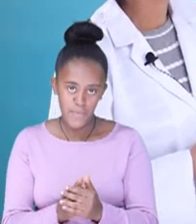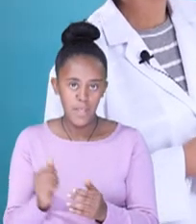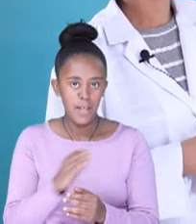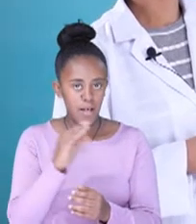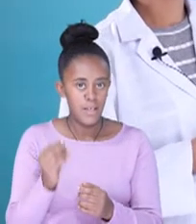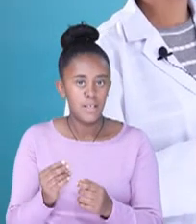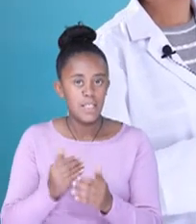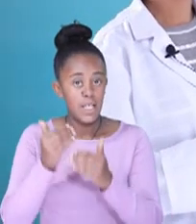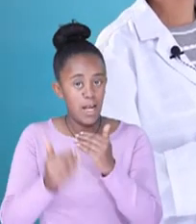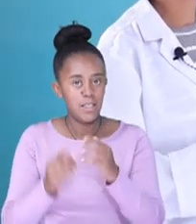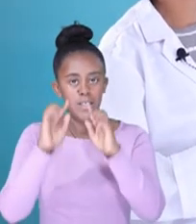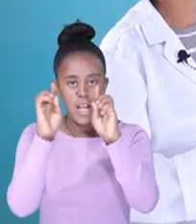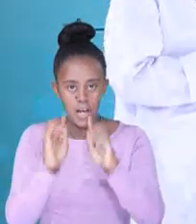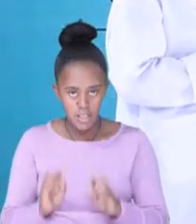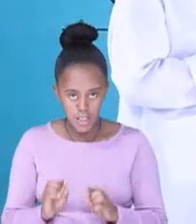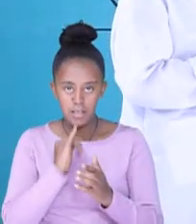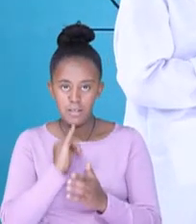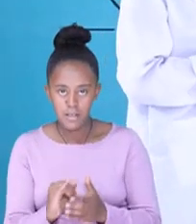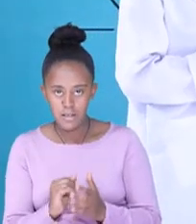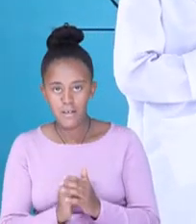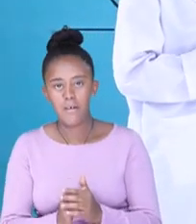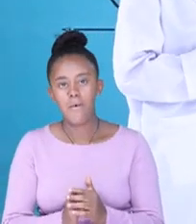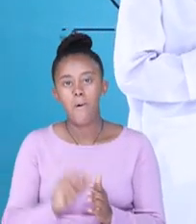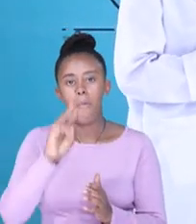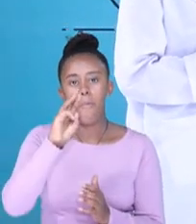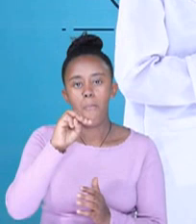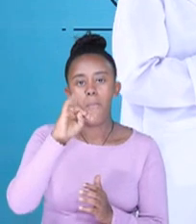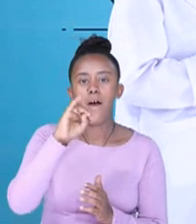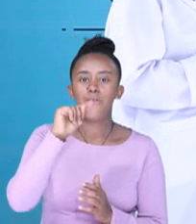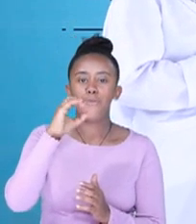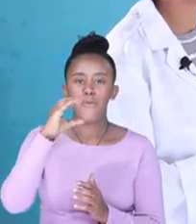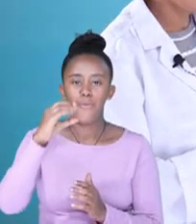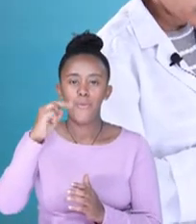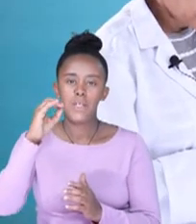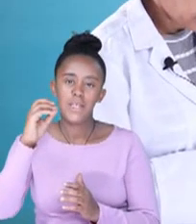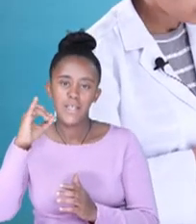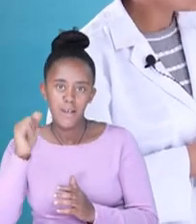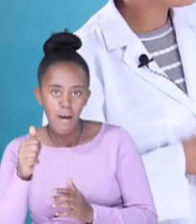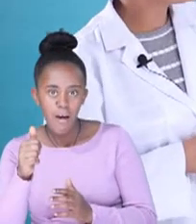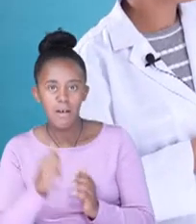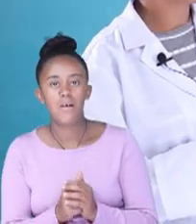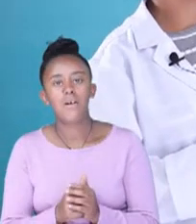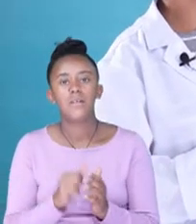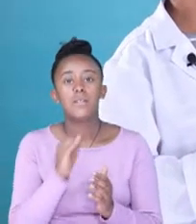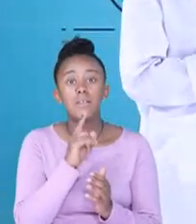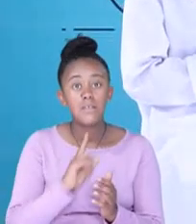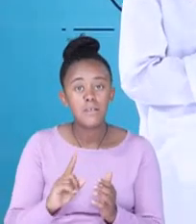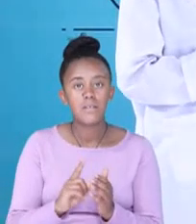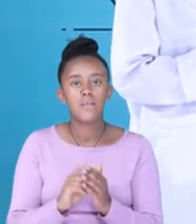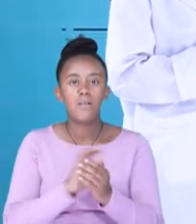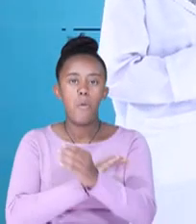And the next structure is mitochondria. Students, mitochondria is known as